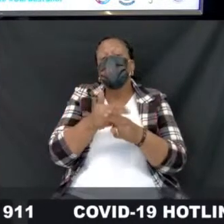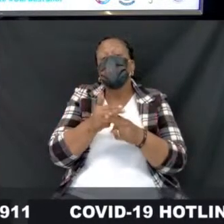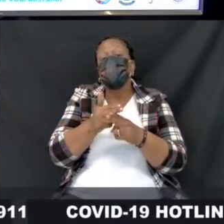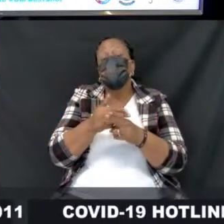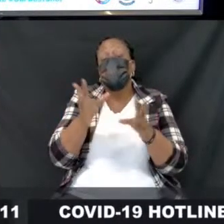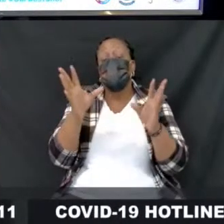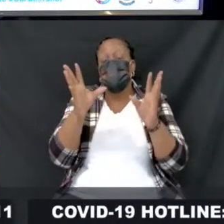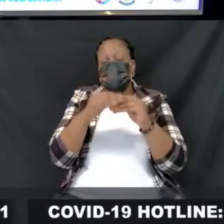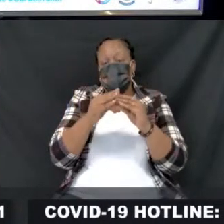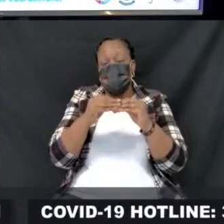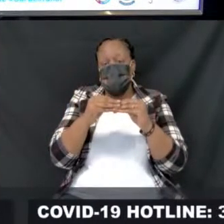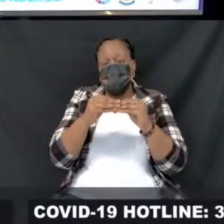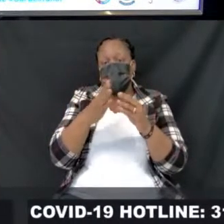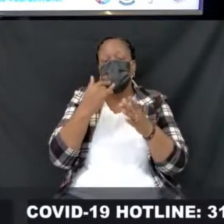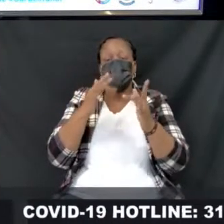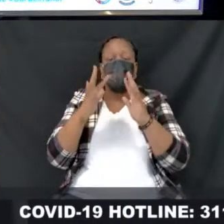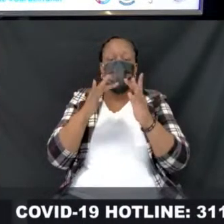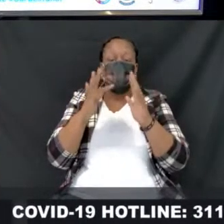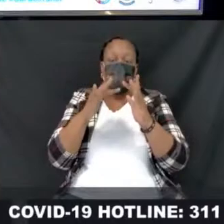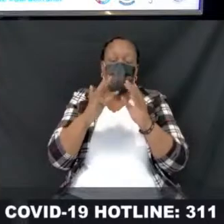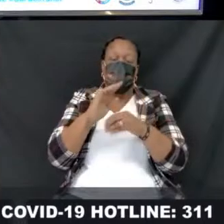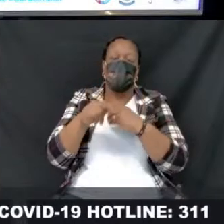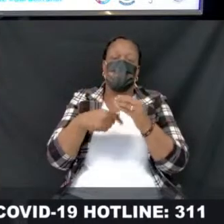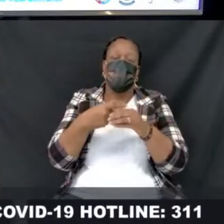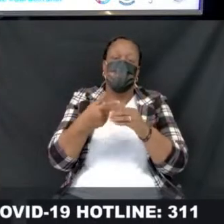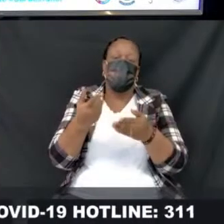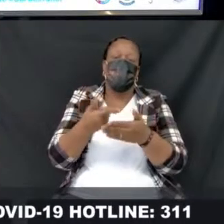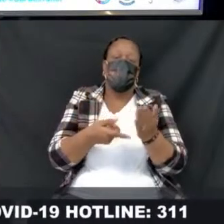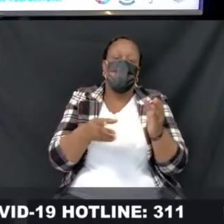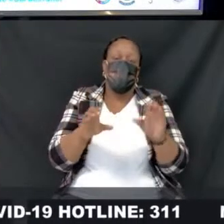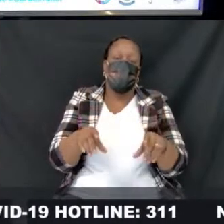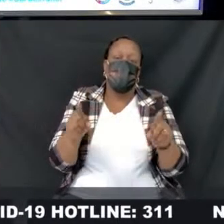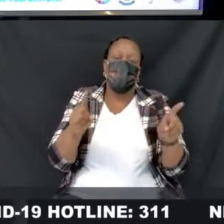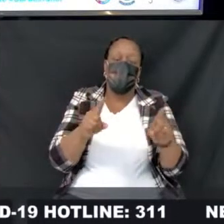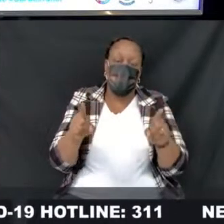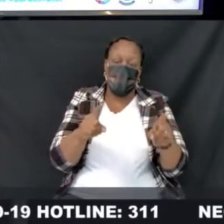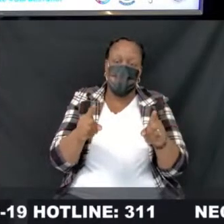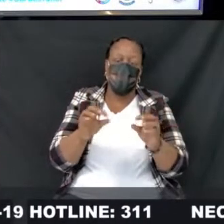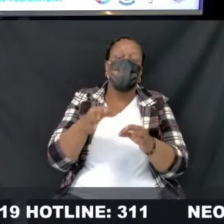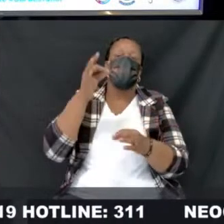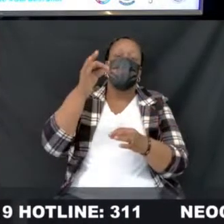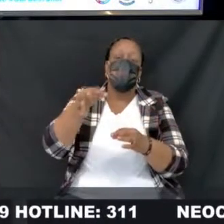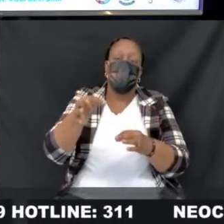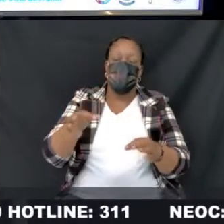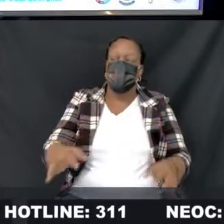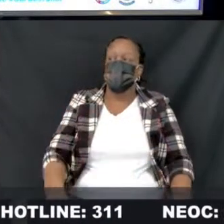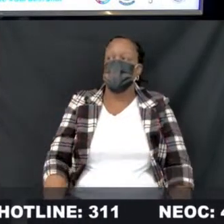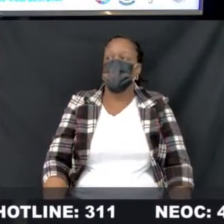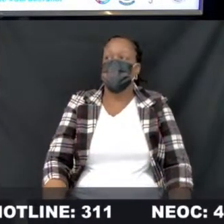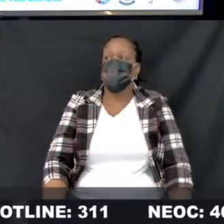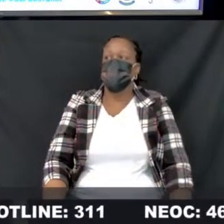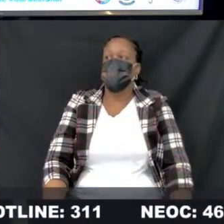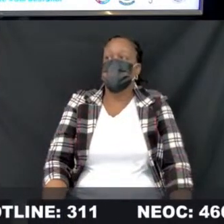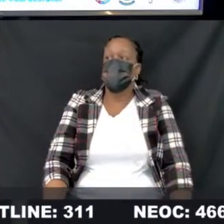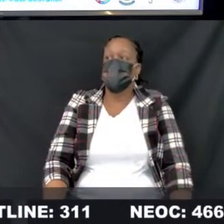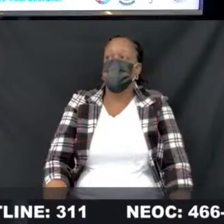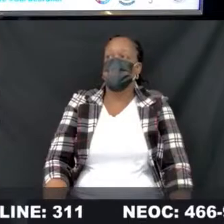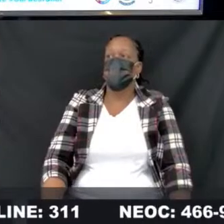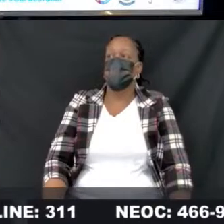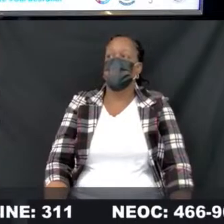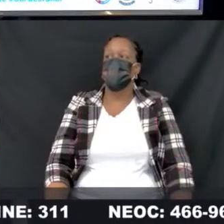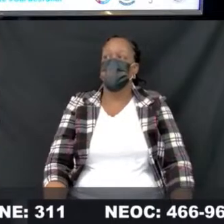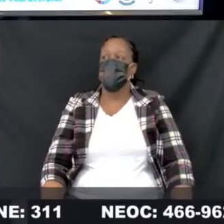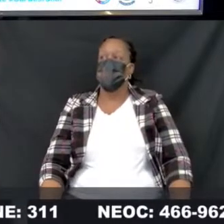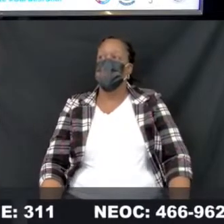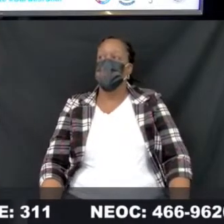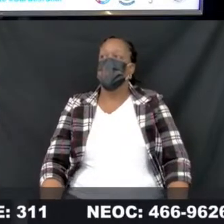consult and use the previous information that we have collected from you to hopefully